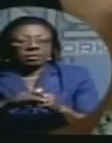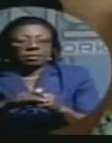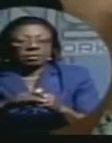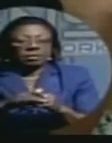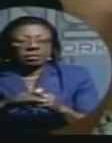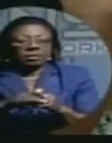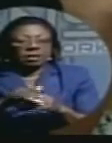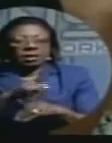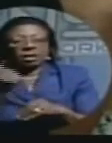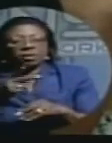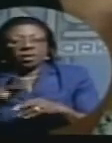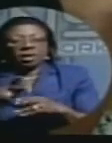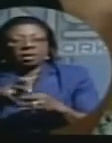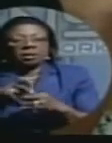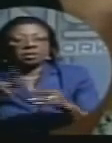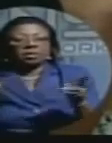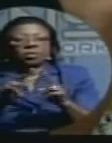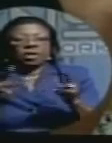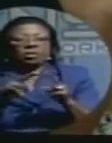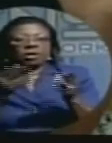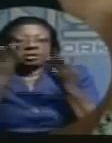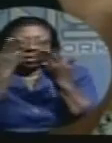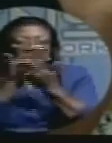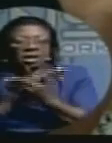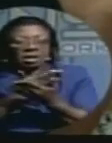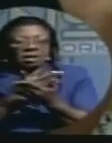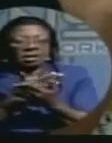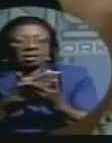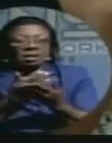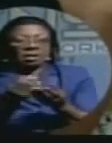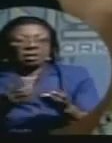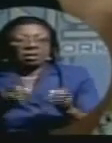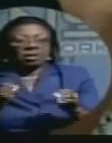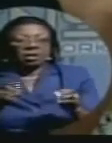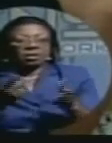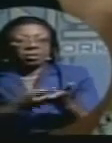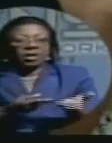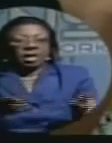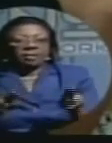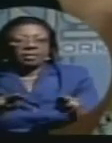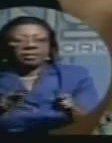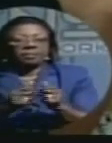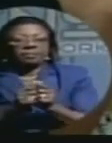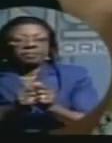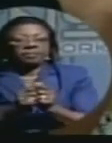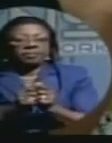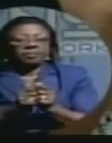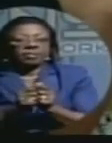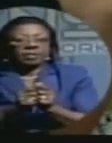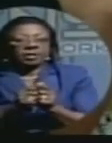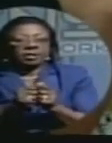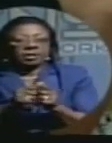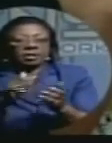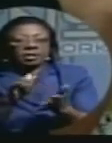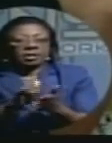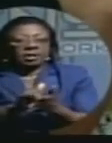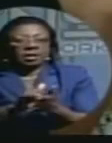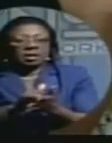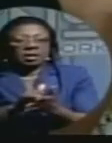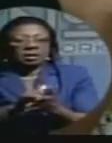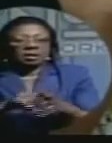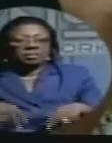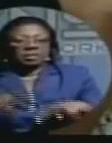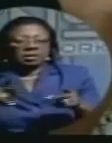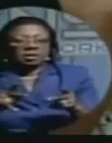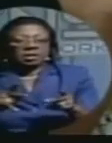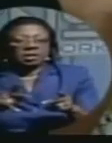and otherwise very, very sad for what has taken place. And I think that is a position,